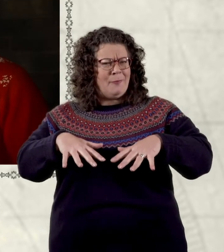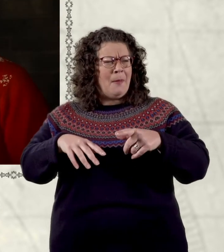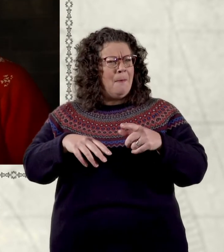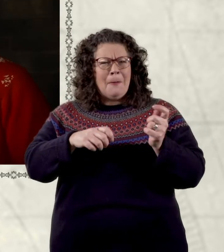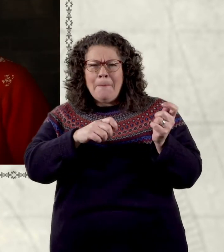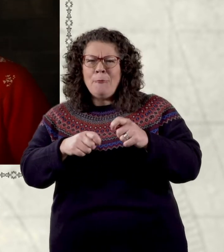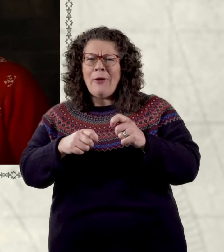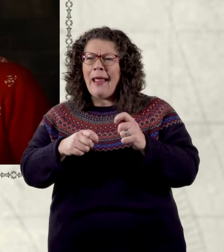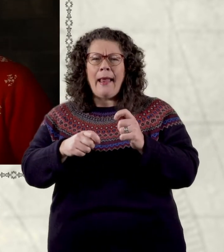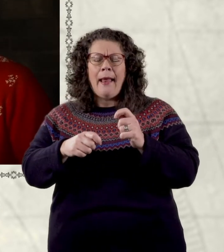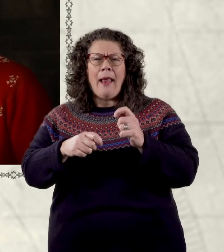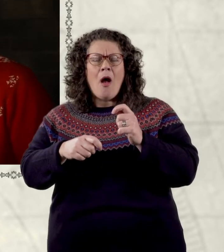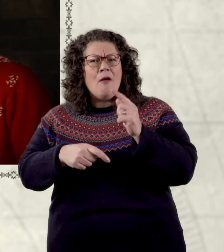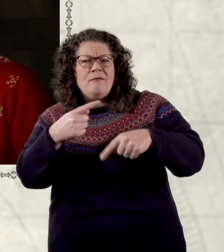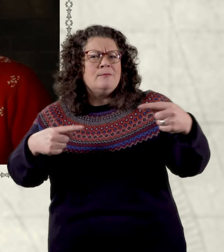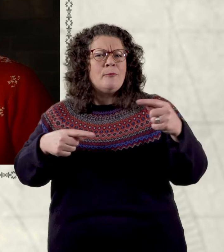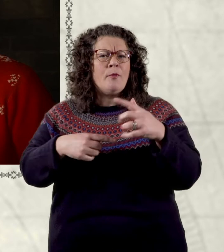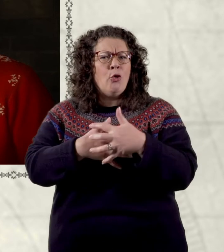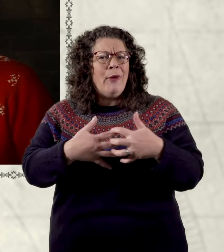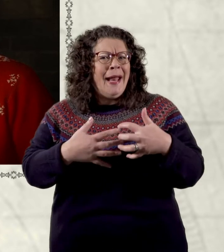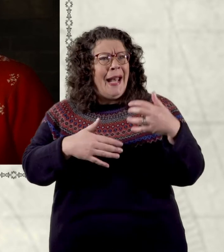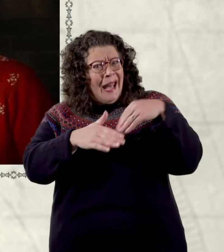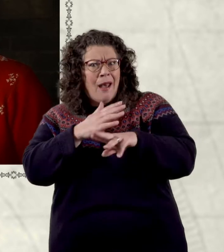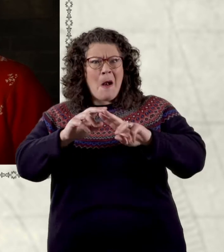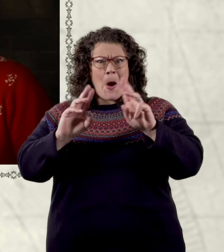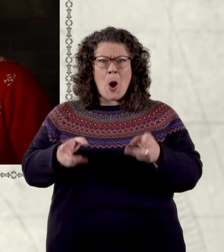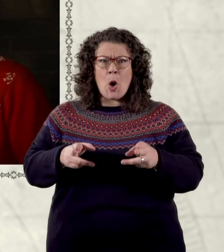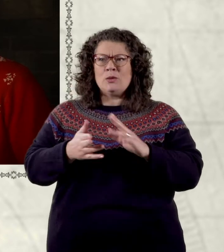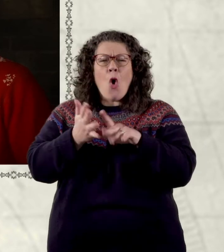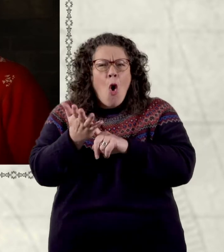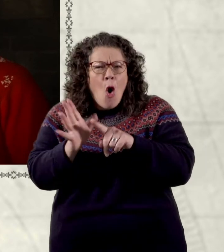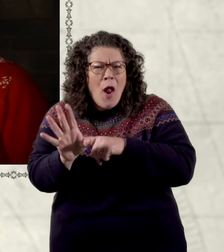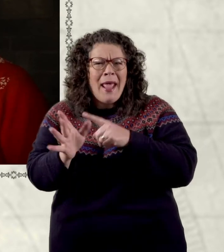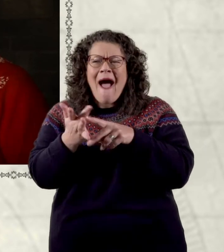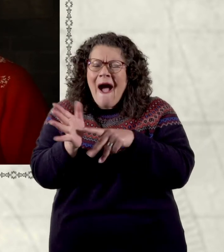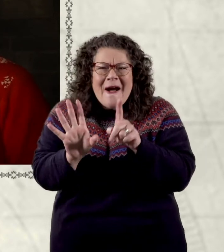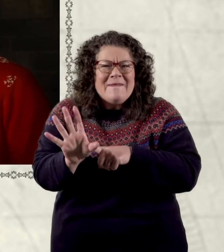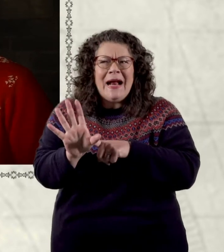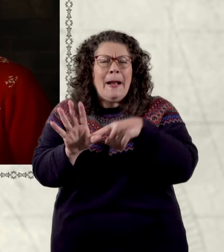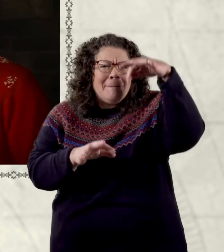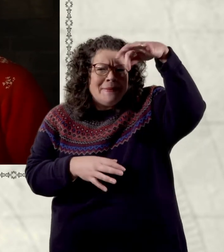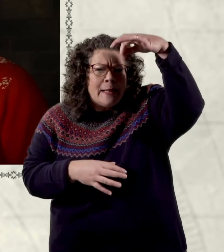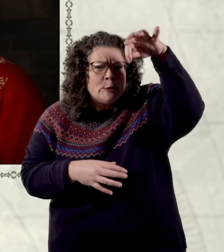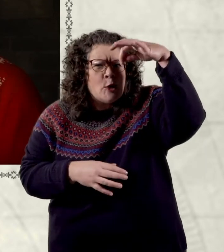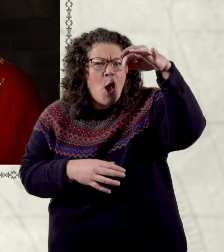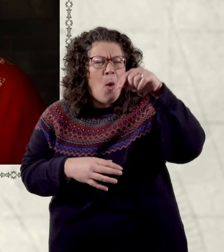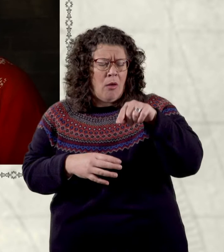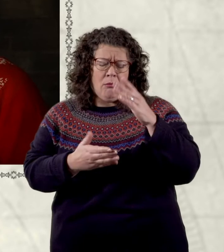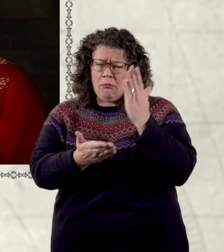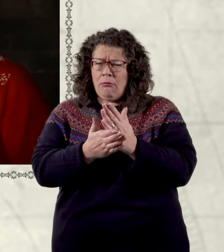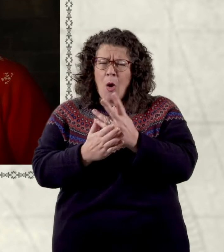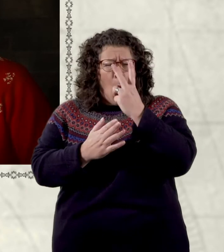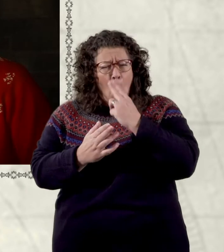But bringing evergreens into the house, such as holly, ivy, and mistletoe, is an ancient